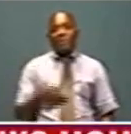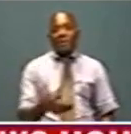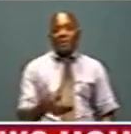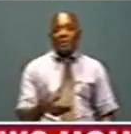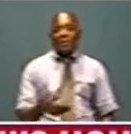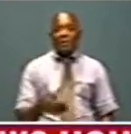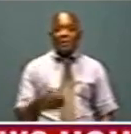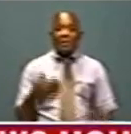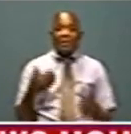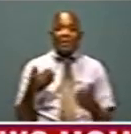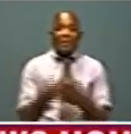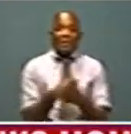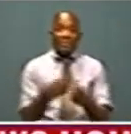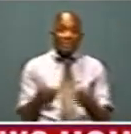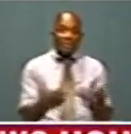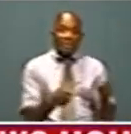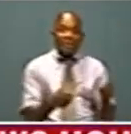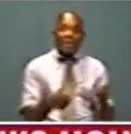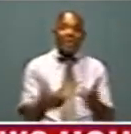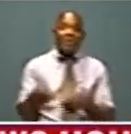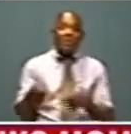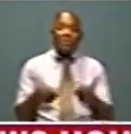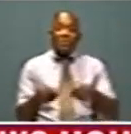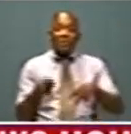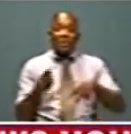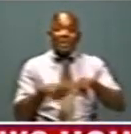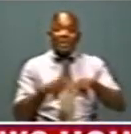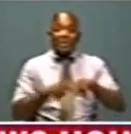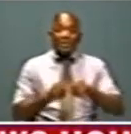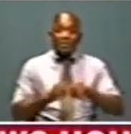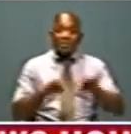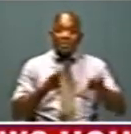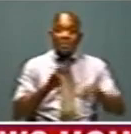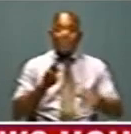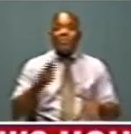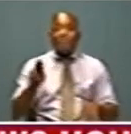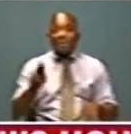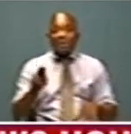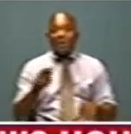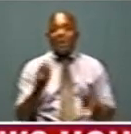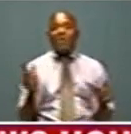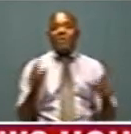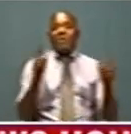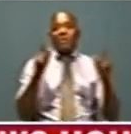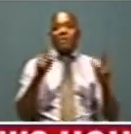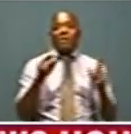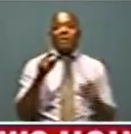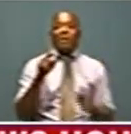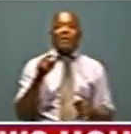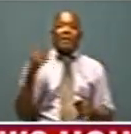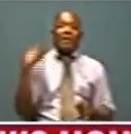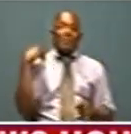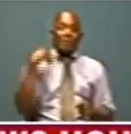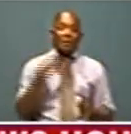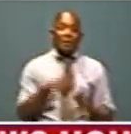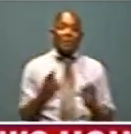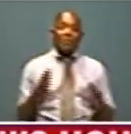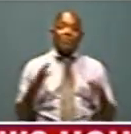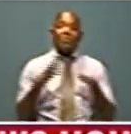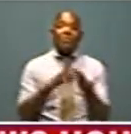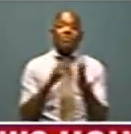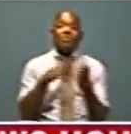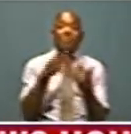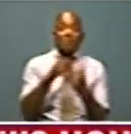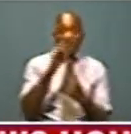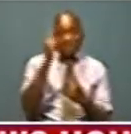Now, a new strategy to control the spread of HIV and AIDS in the Western region has been launched in Sekondi. It is a joint initiative